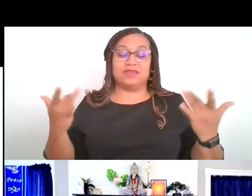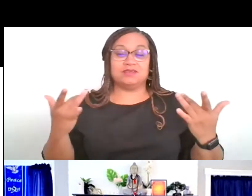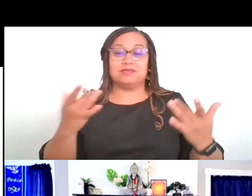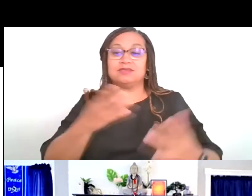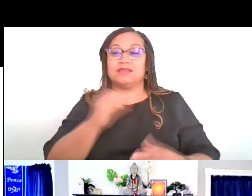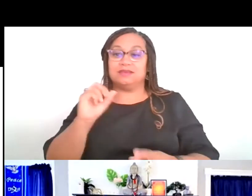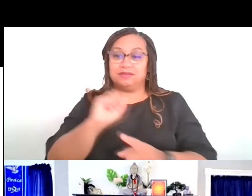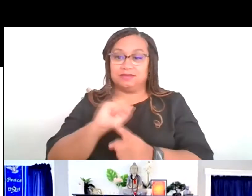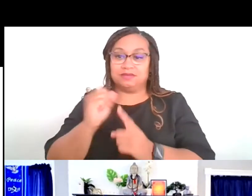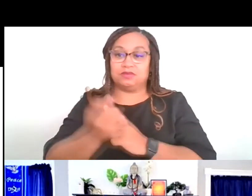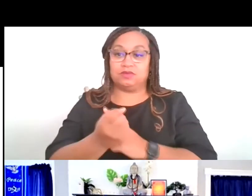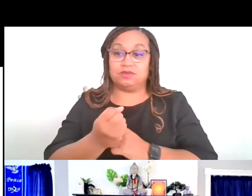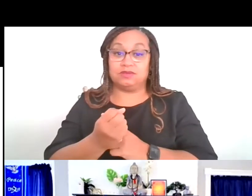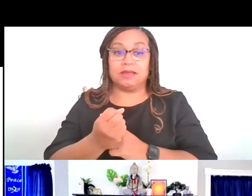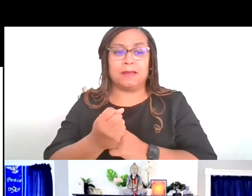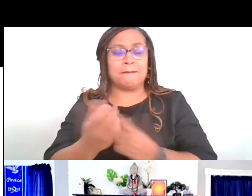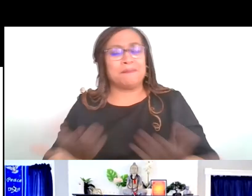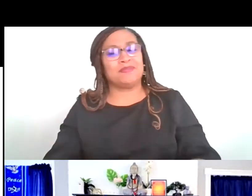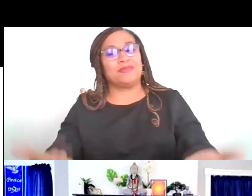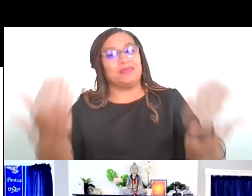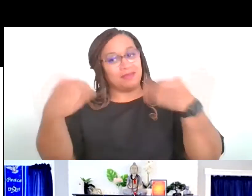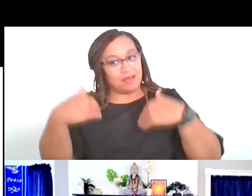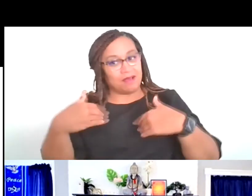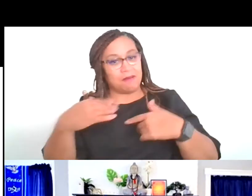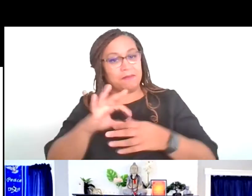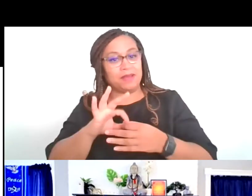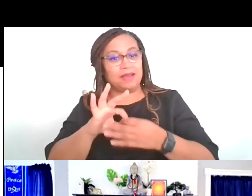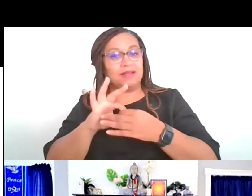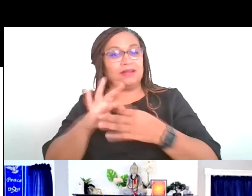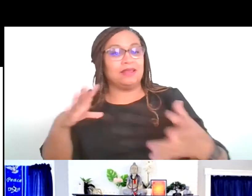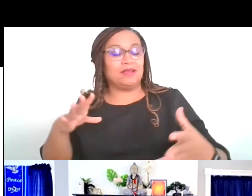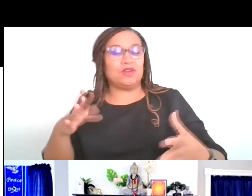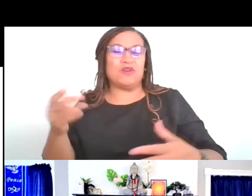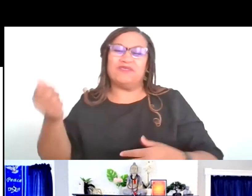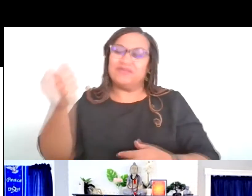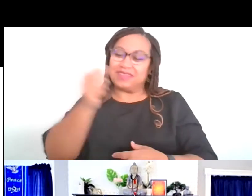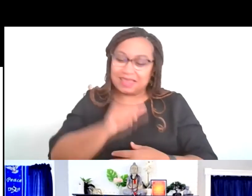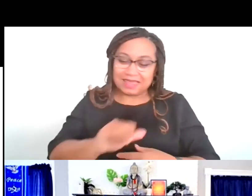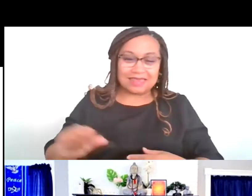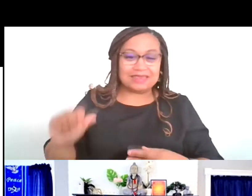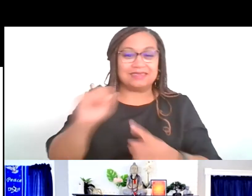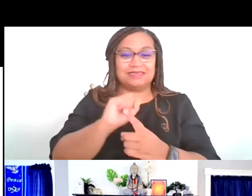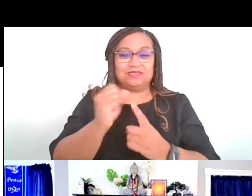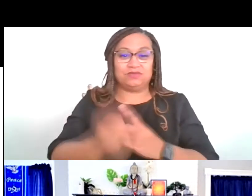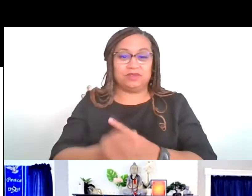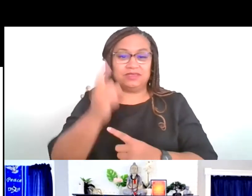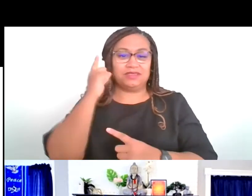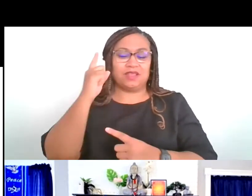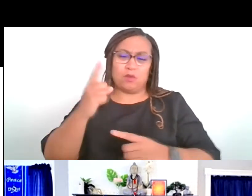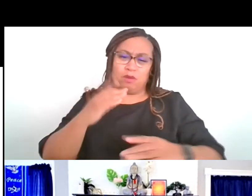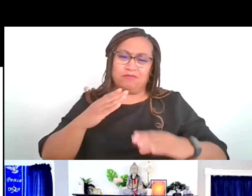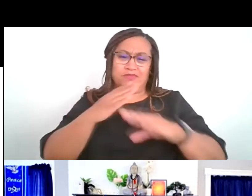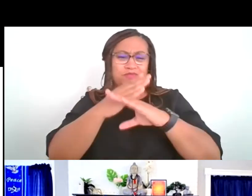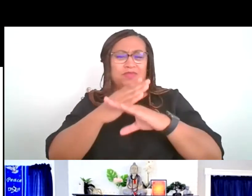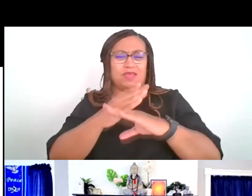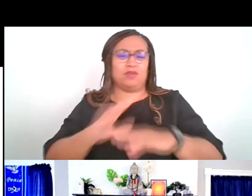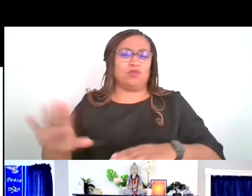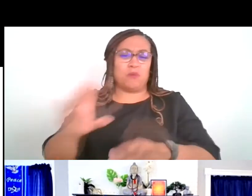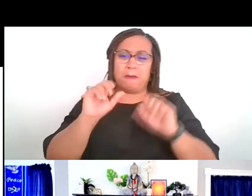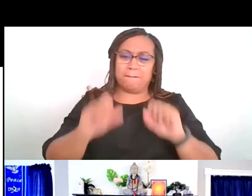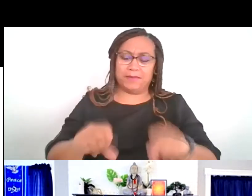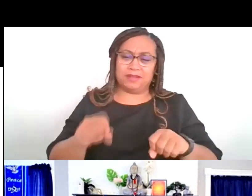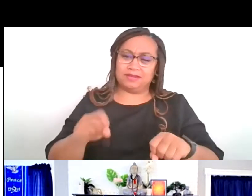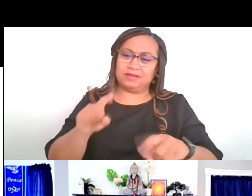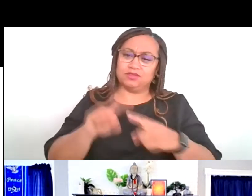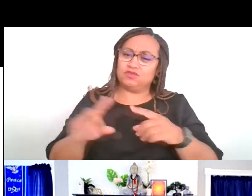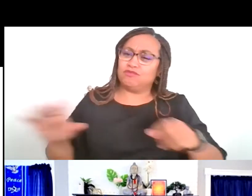Come and let go of any circumstance that will interfere with your ability to fully